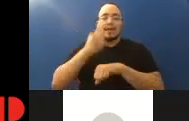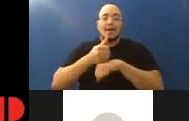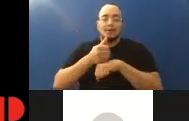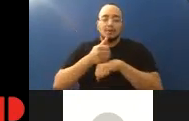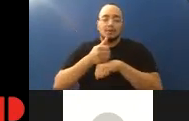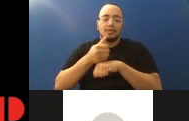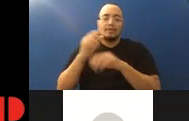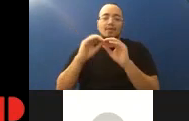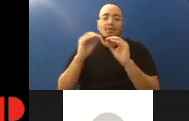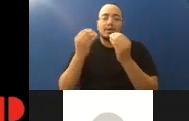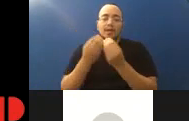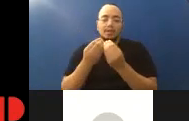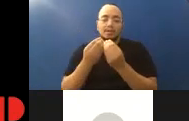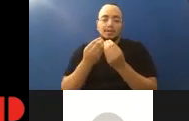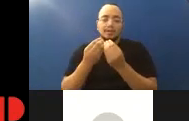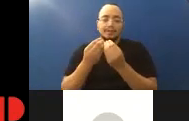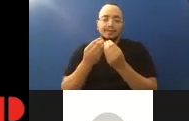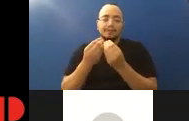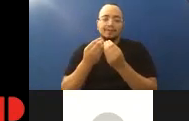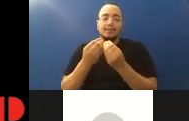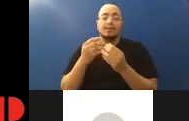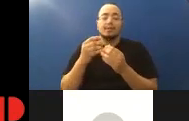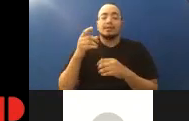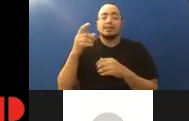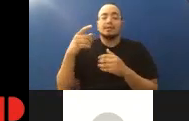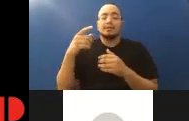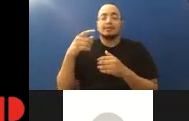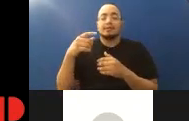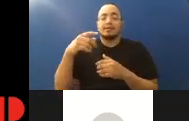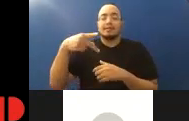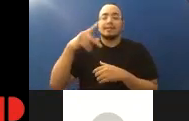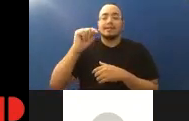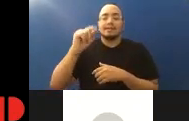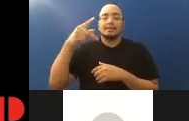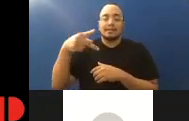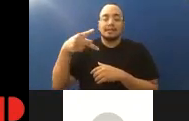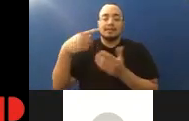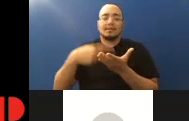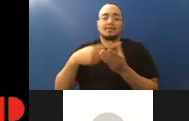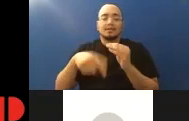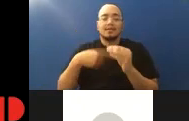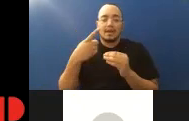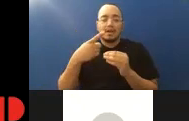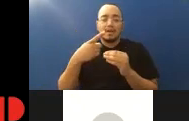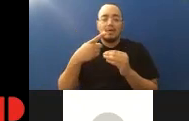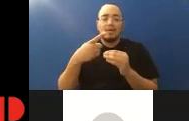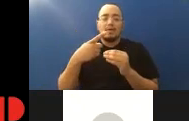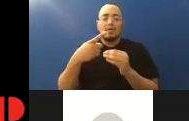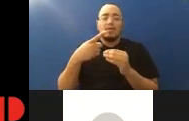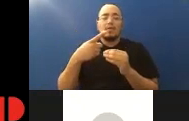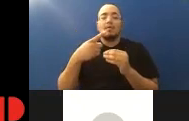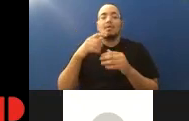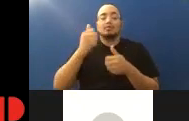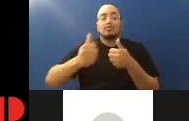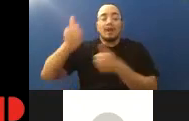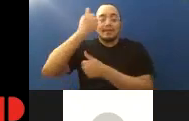and secondary predators. And, you know, the primary predator being you know, white supremacy and all of the evils that go along with it that ultimately